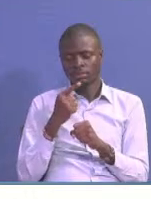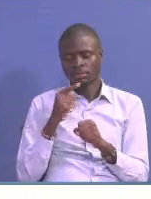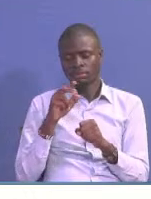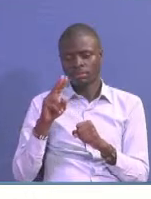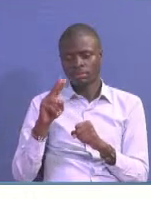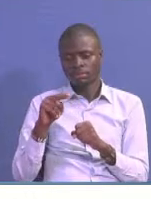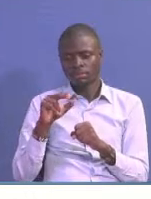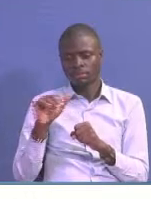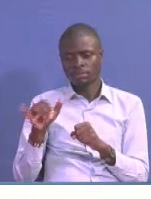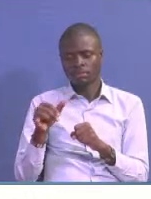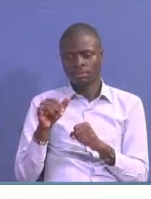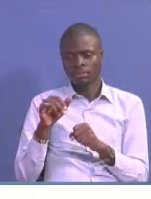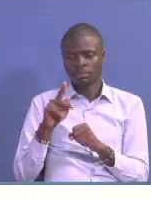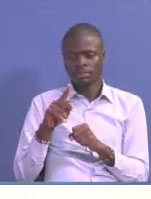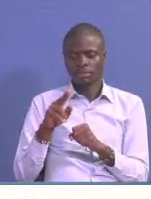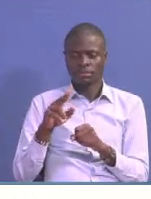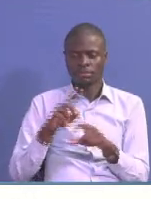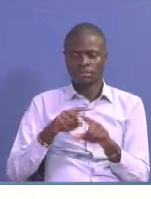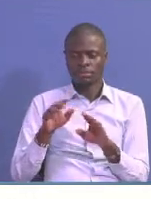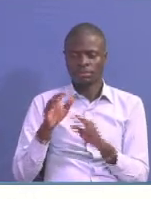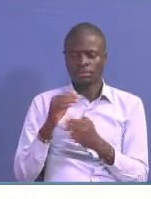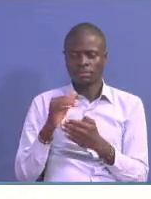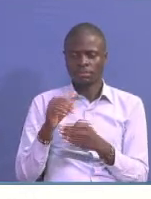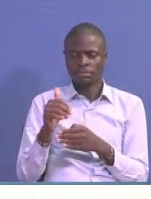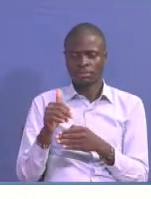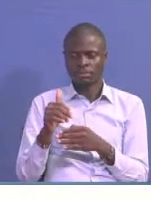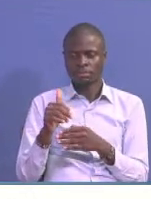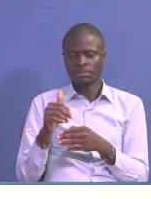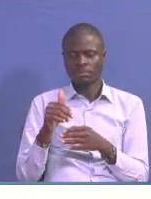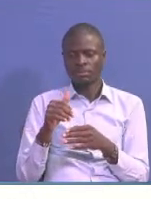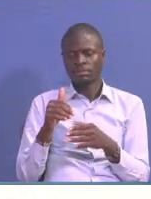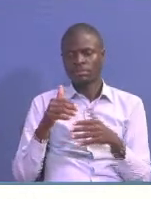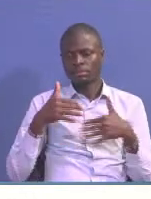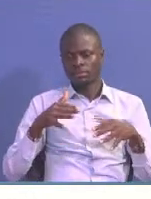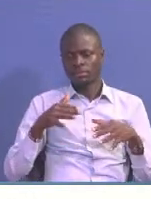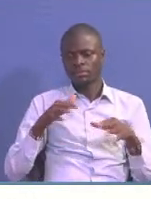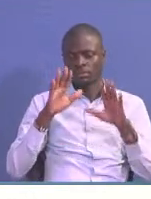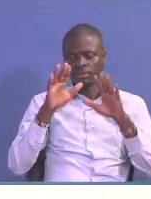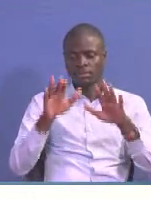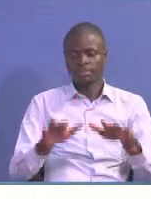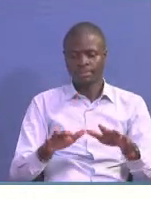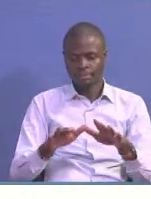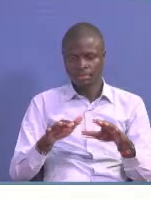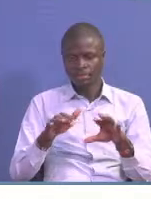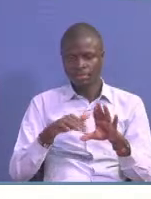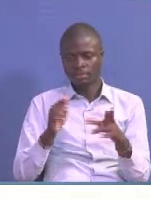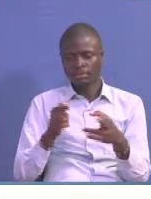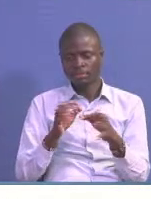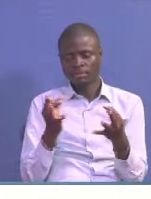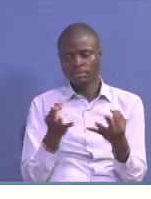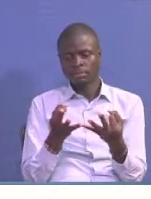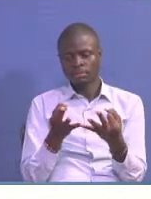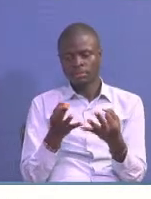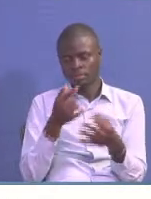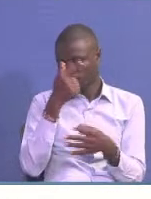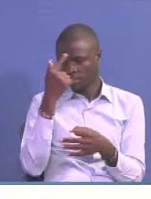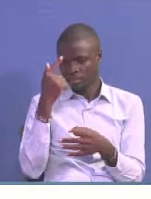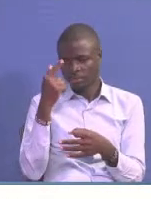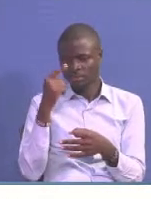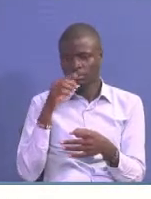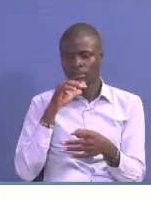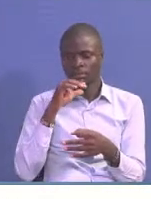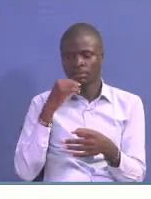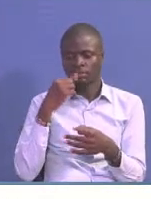not just Kenyatta University, but every other key stakeholder remains relevant in this field of education, because he has